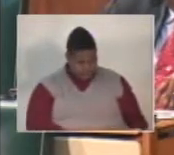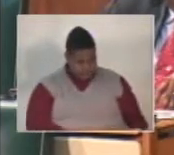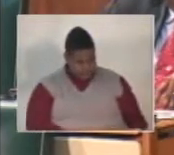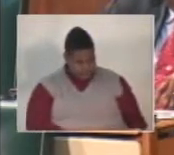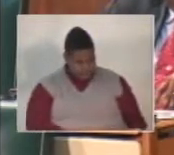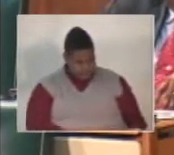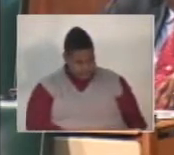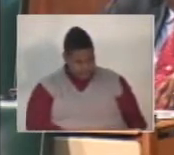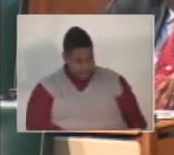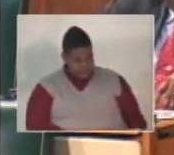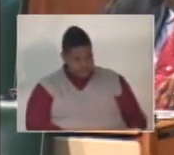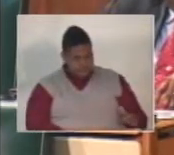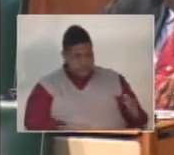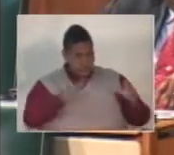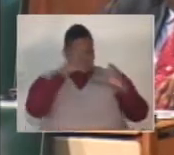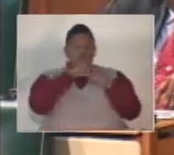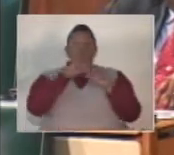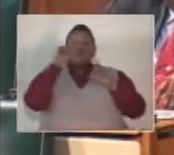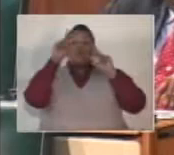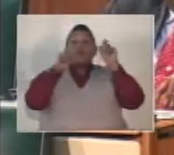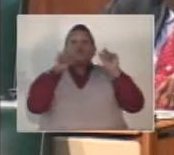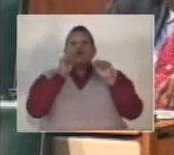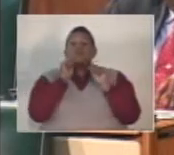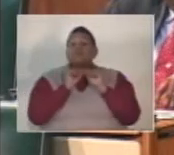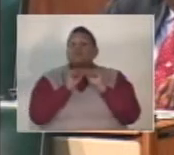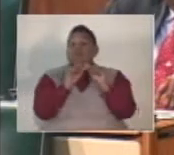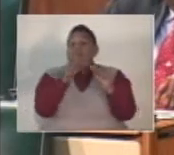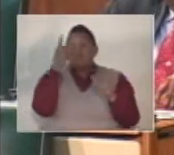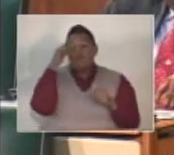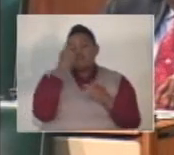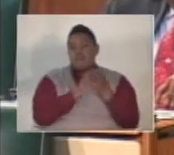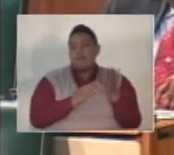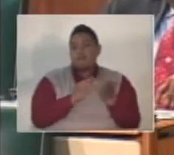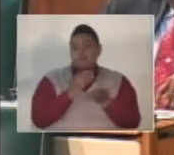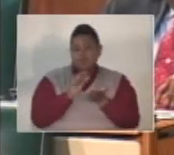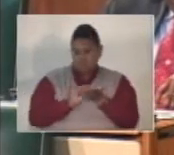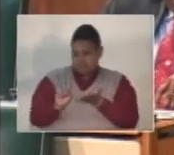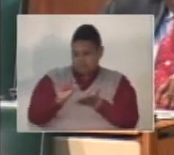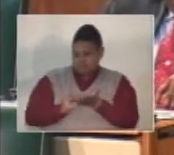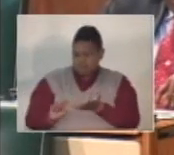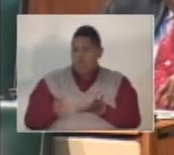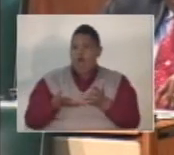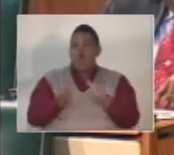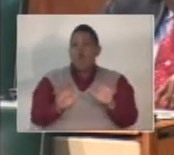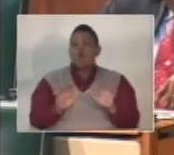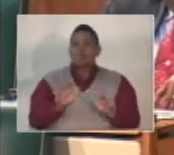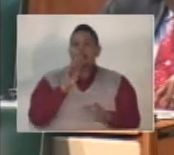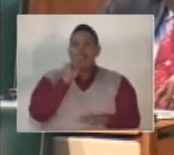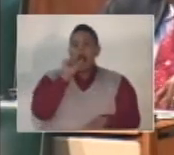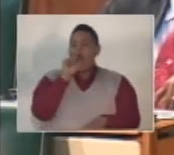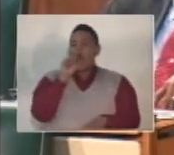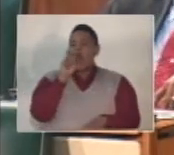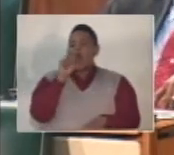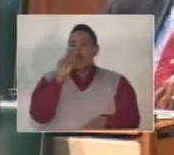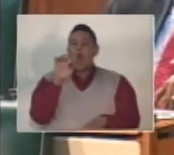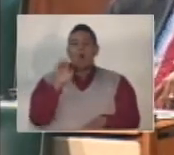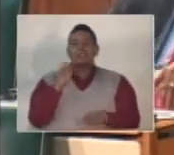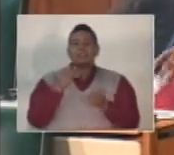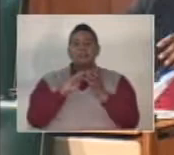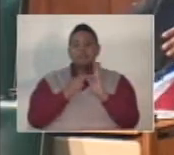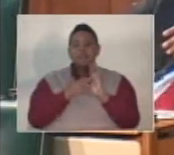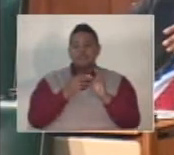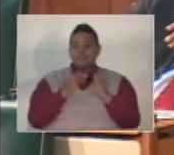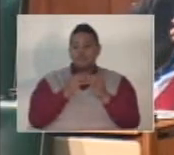the sustainability of some of the allowances payable in the health sector, on-call,